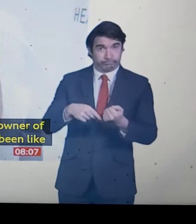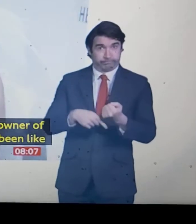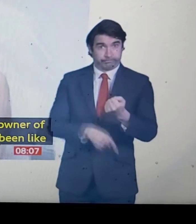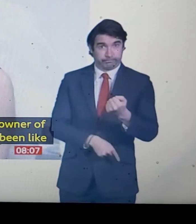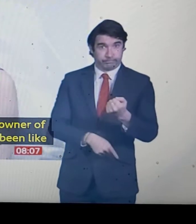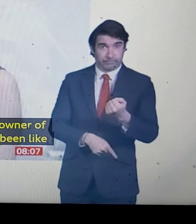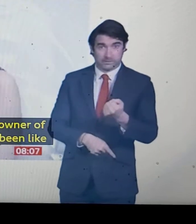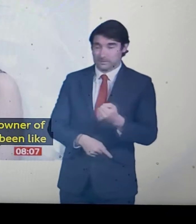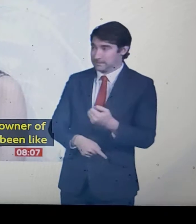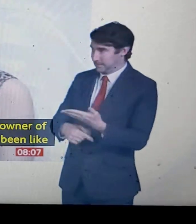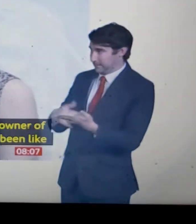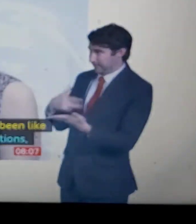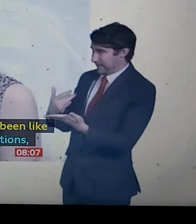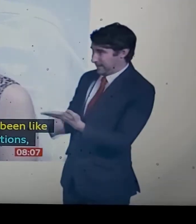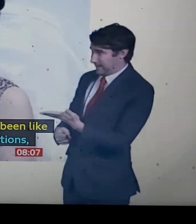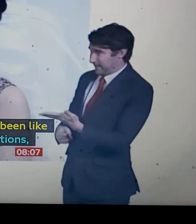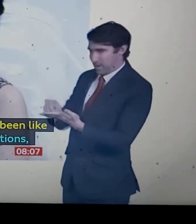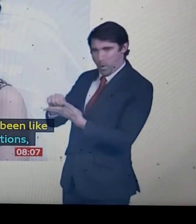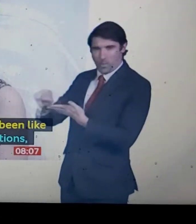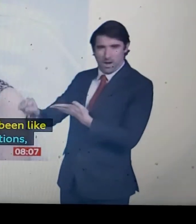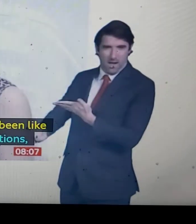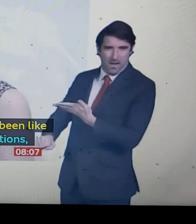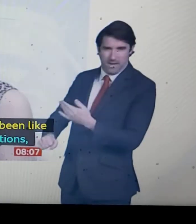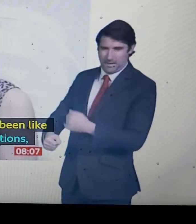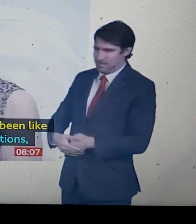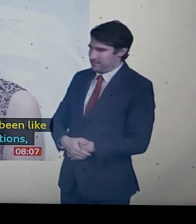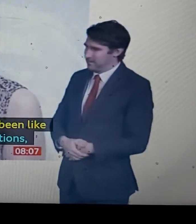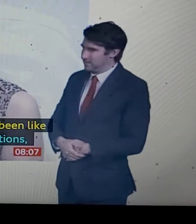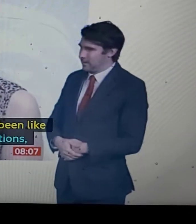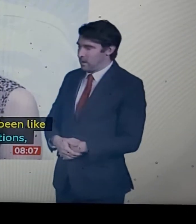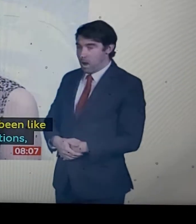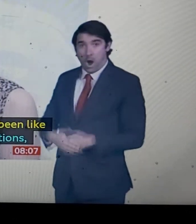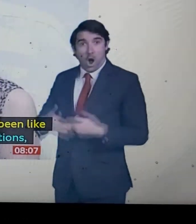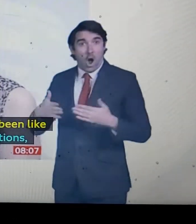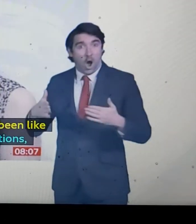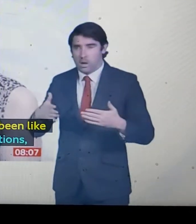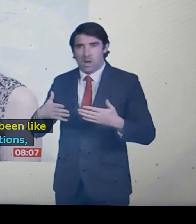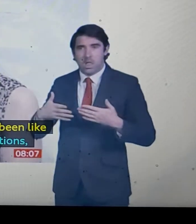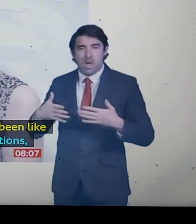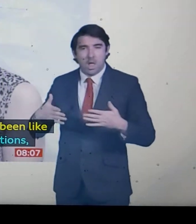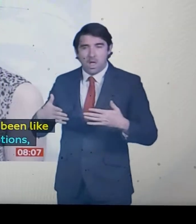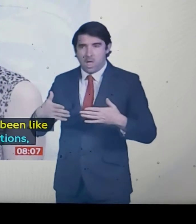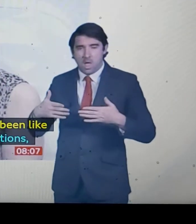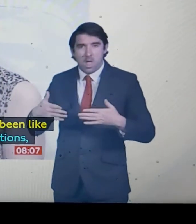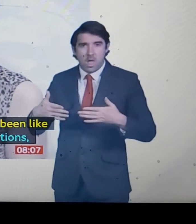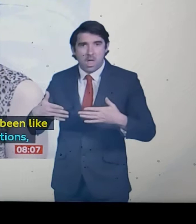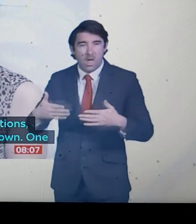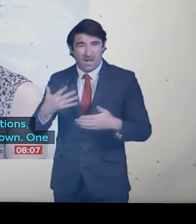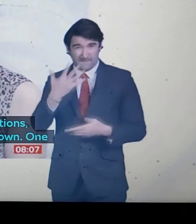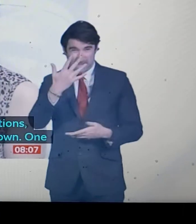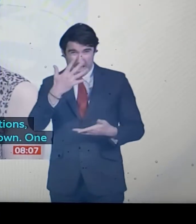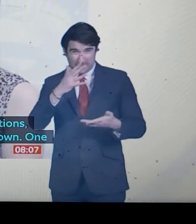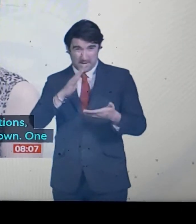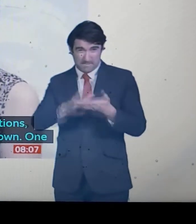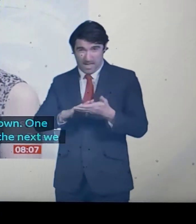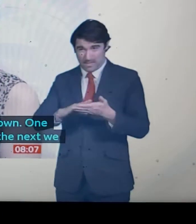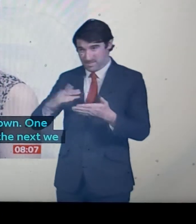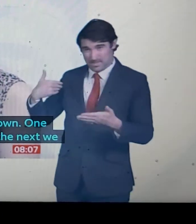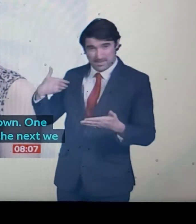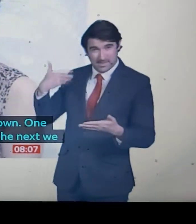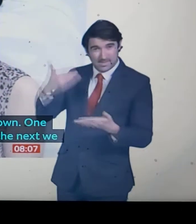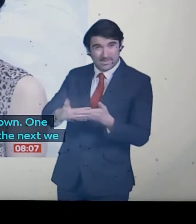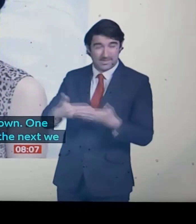times expansion in our single most important tool for making policy decisions. A rise in inflation